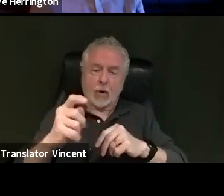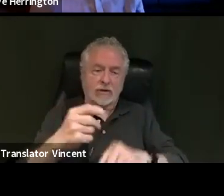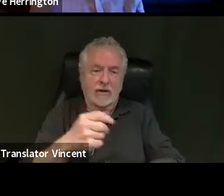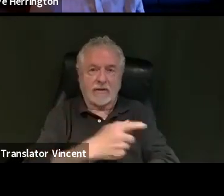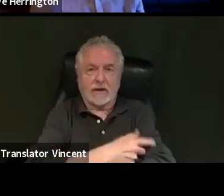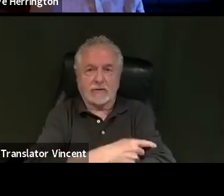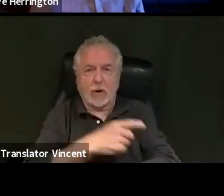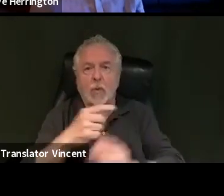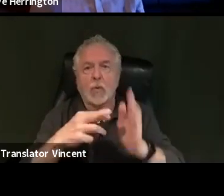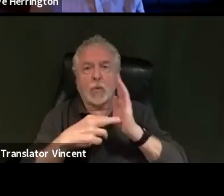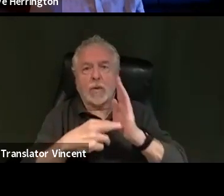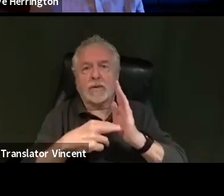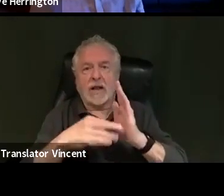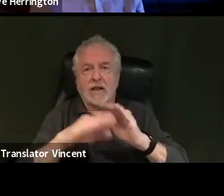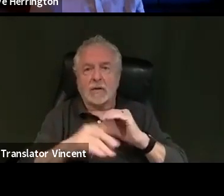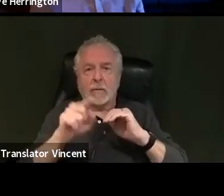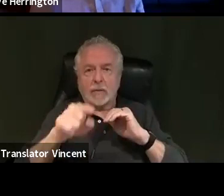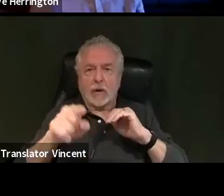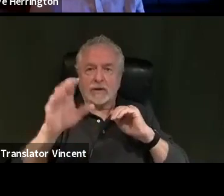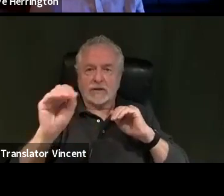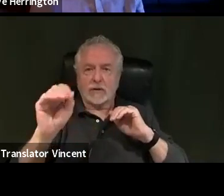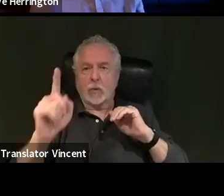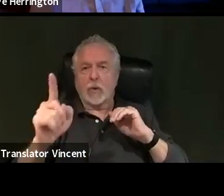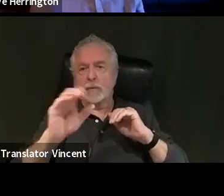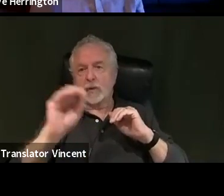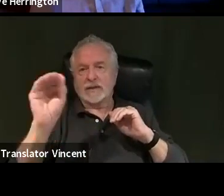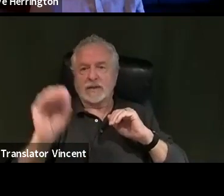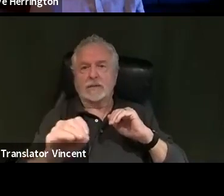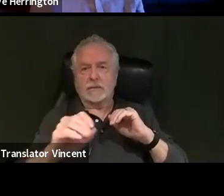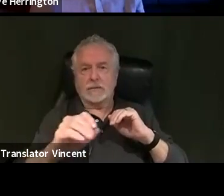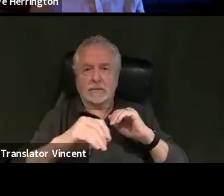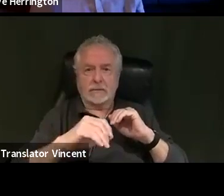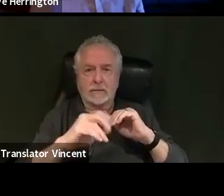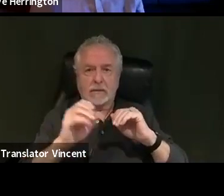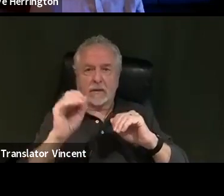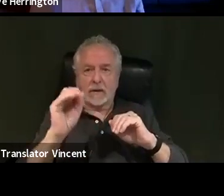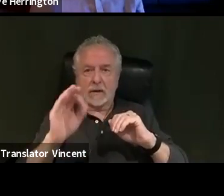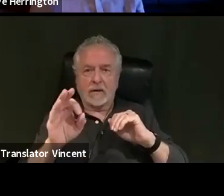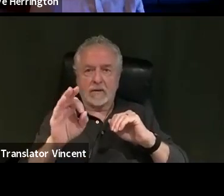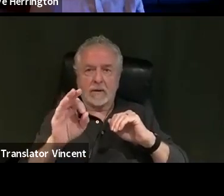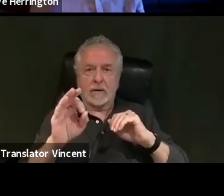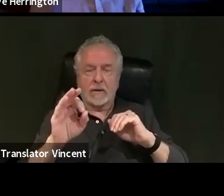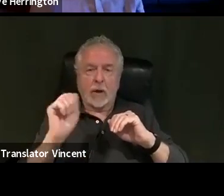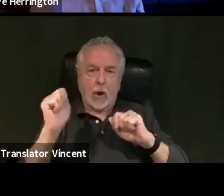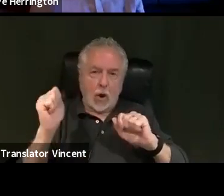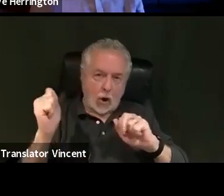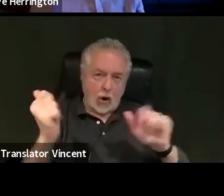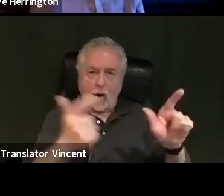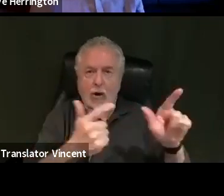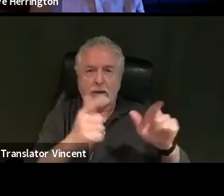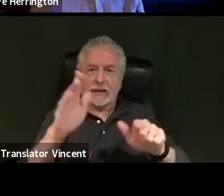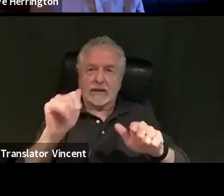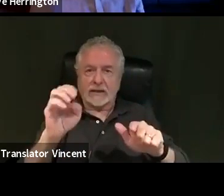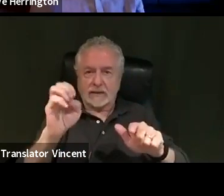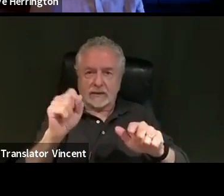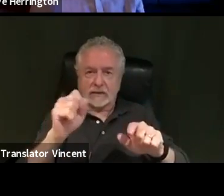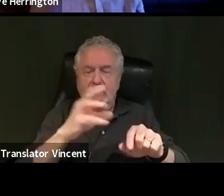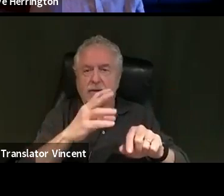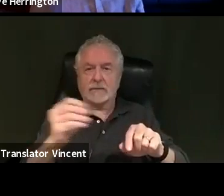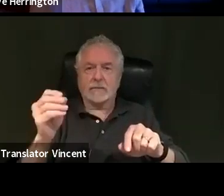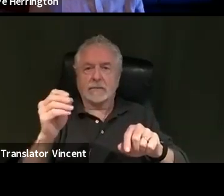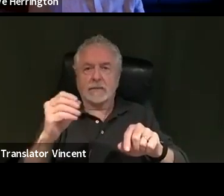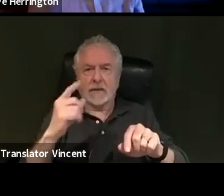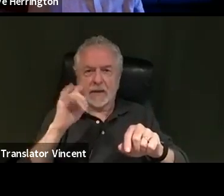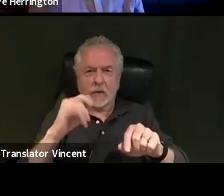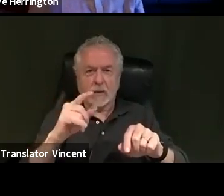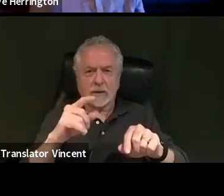post-vaccination that represents less than 0.01% of all cases. And I